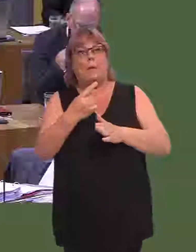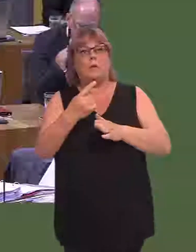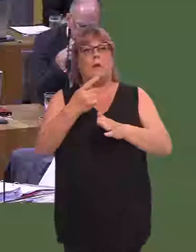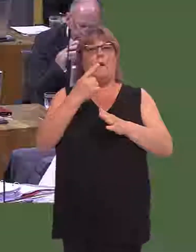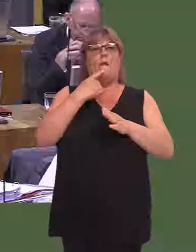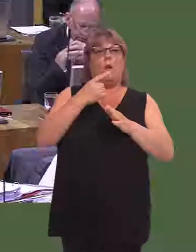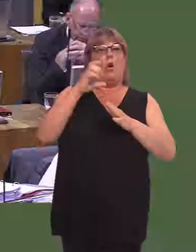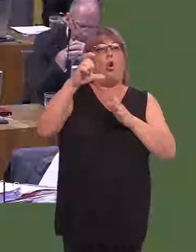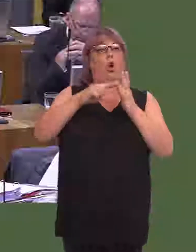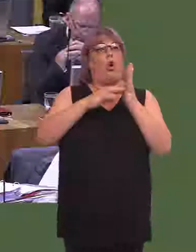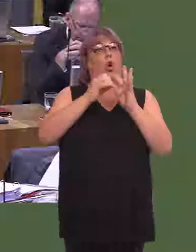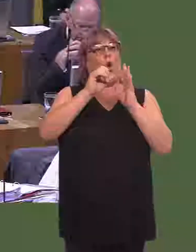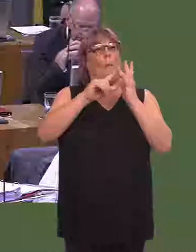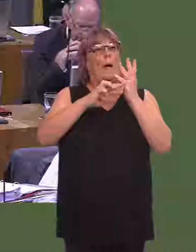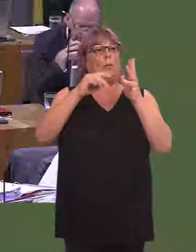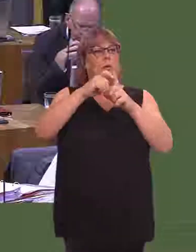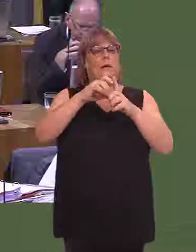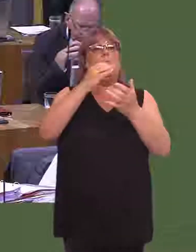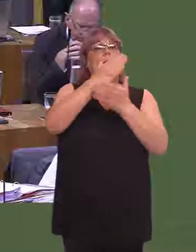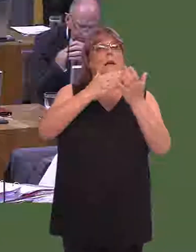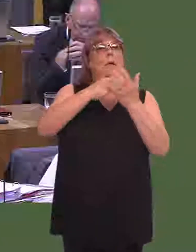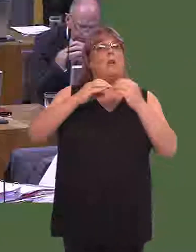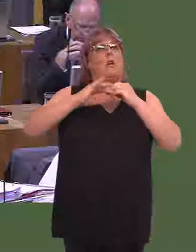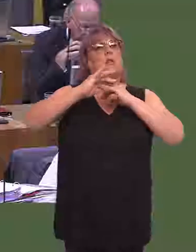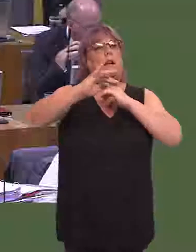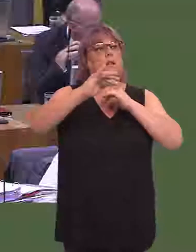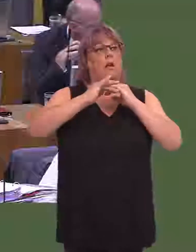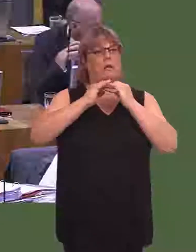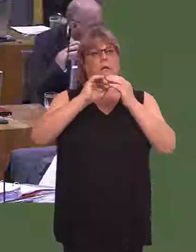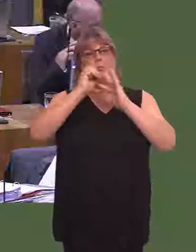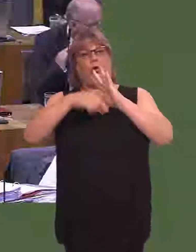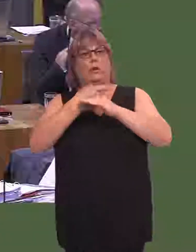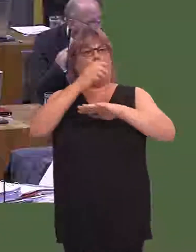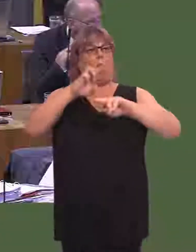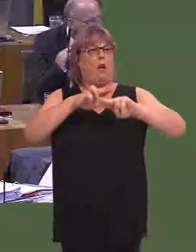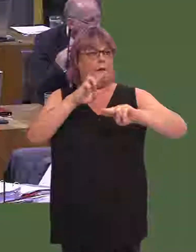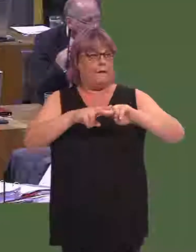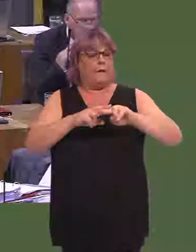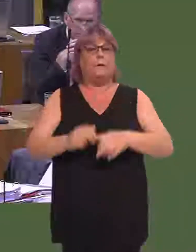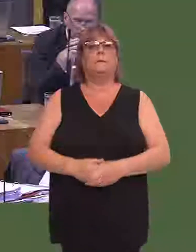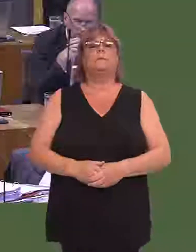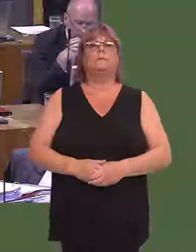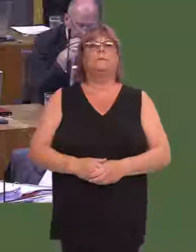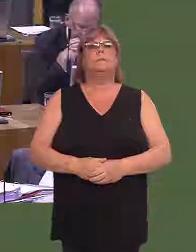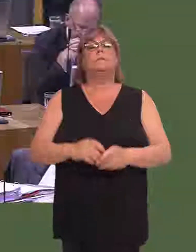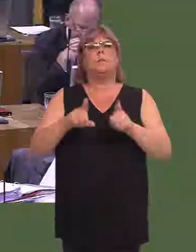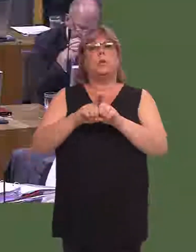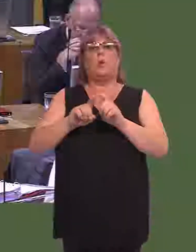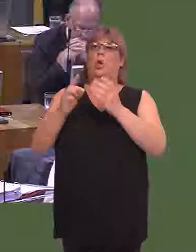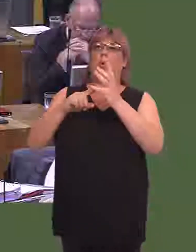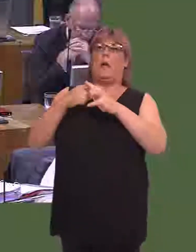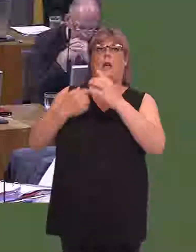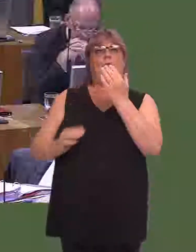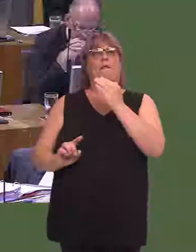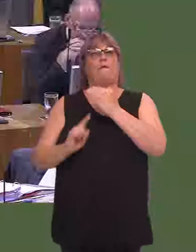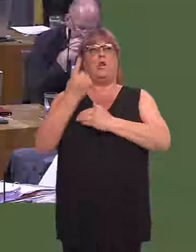of the funding to the Institute for Compound Semiconductor Technology in Cardiff, with a further £38 million investment with the Cardiff Capital Region.